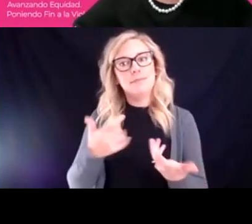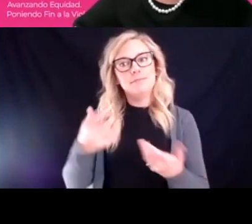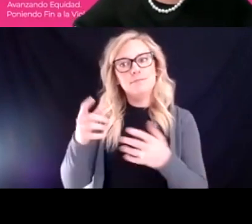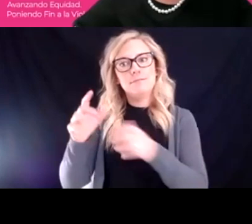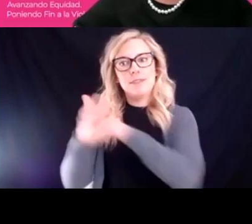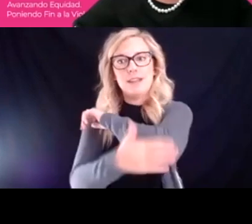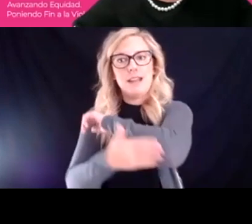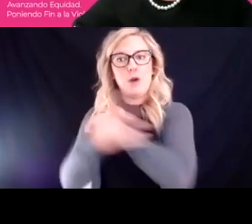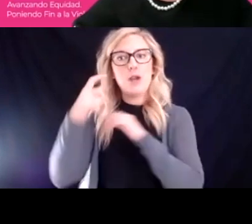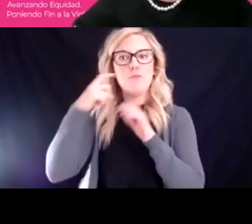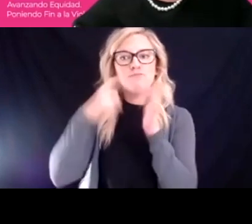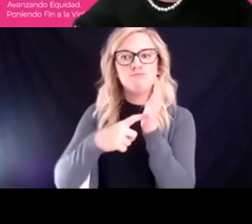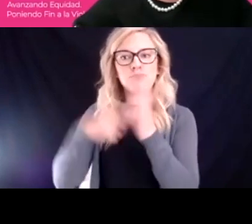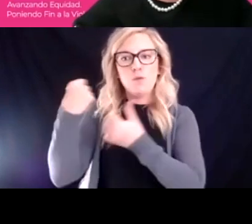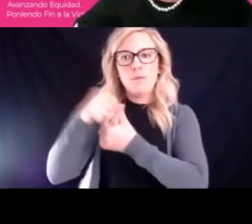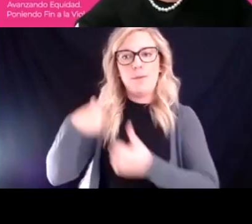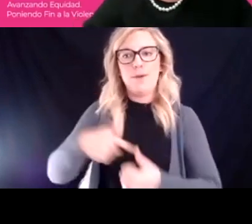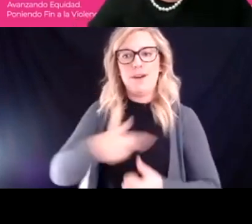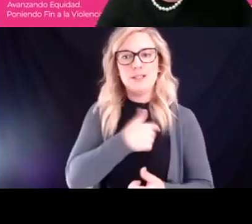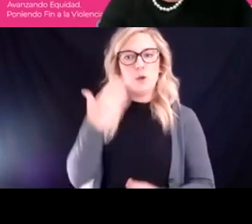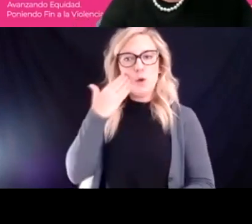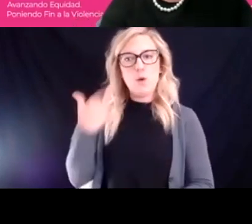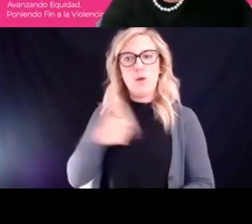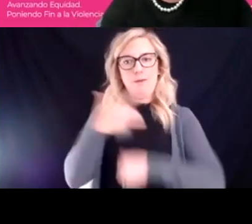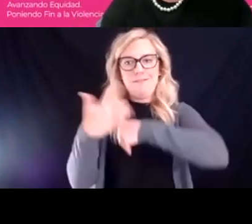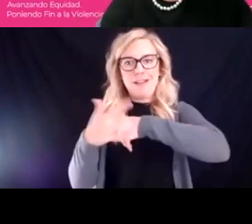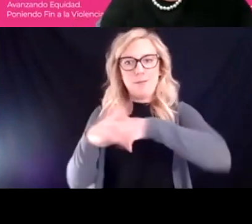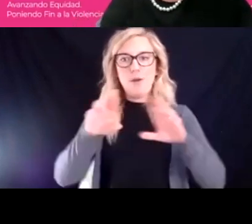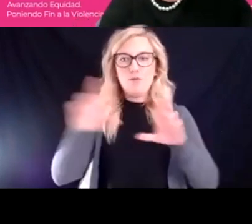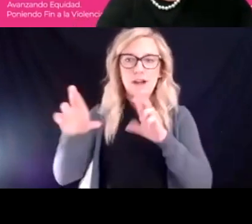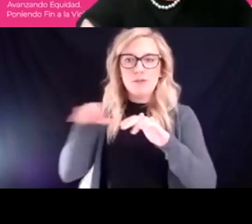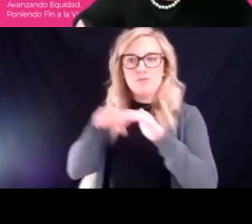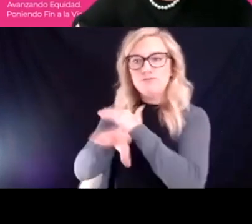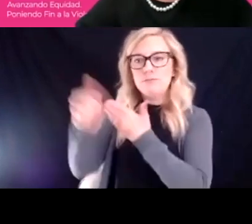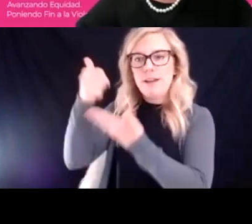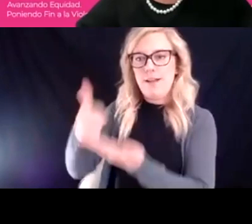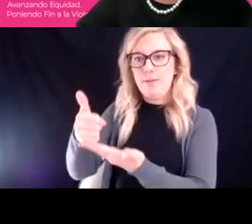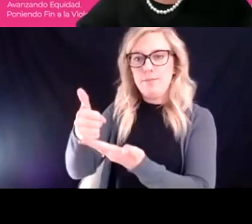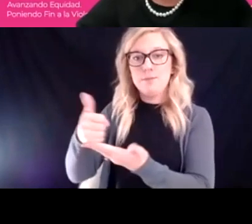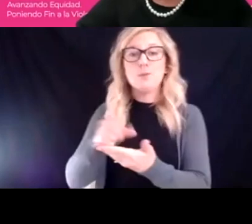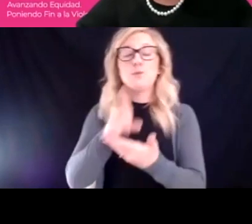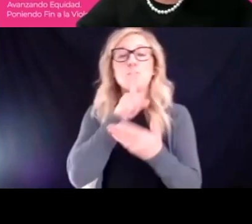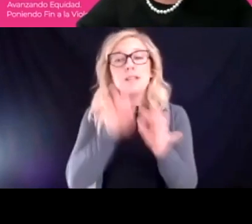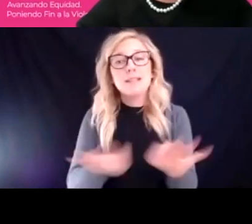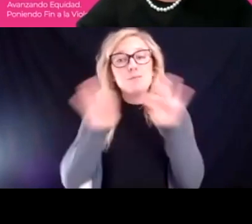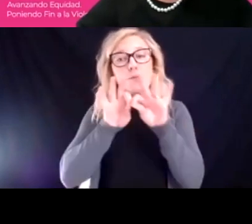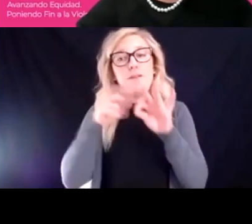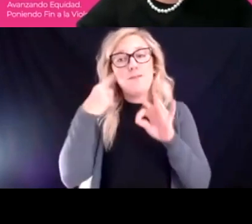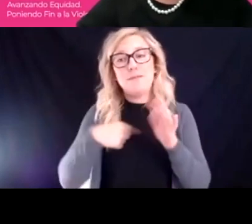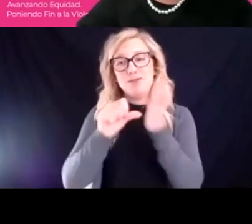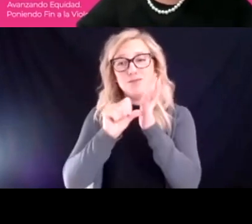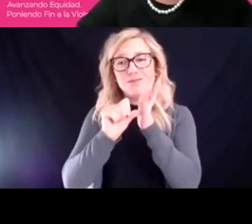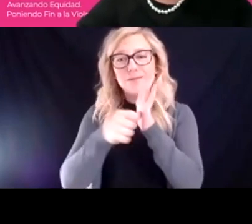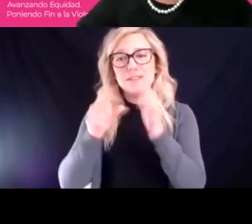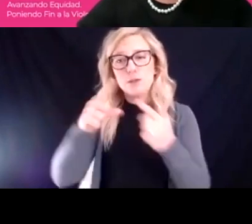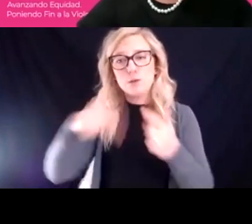They did remember that we were available and they remembered the work that we did. So, it's very important for me to emphasize to you that